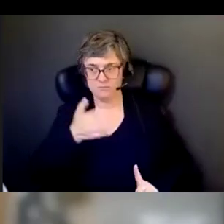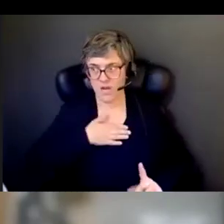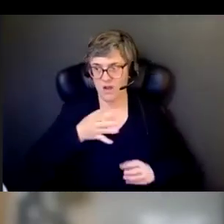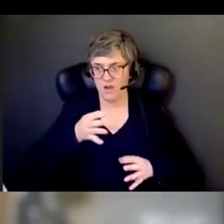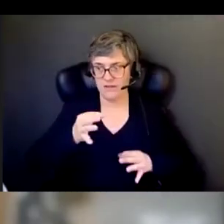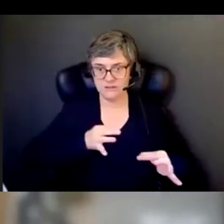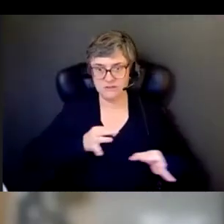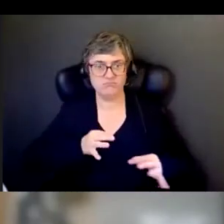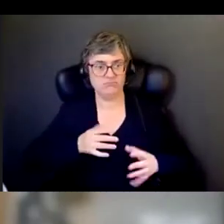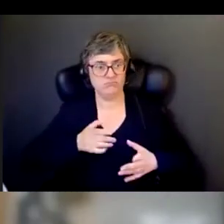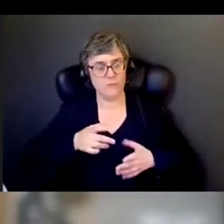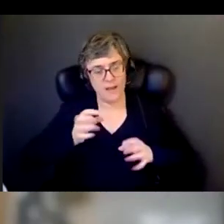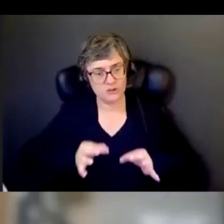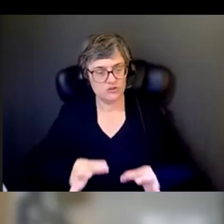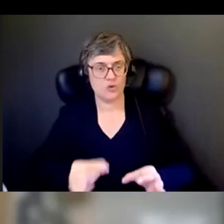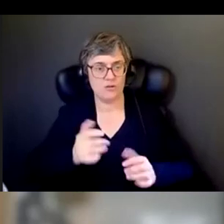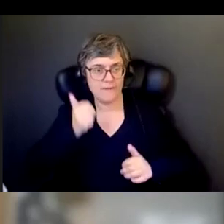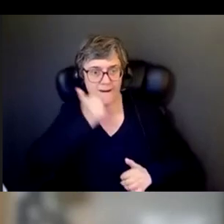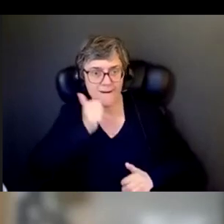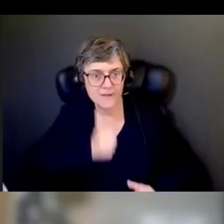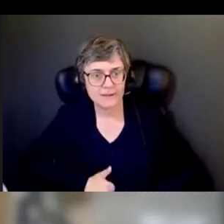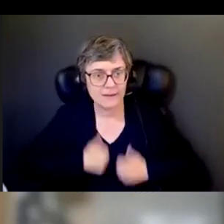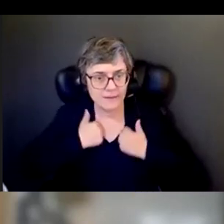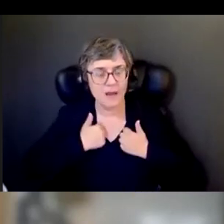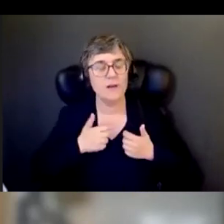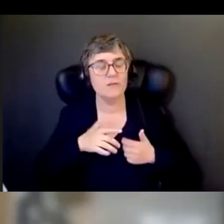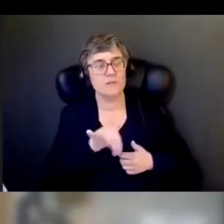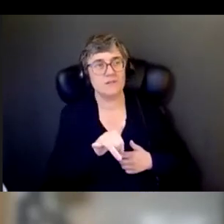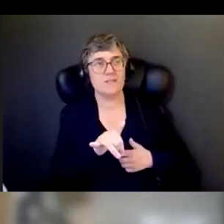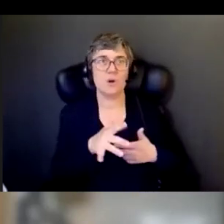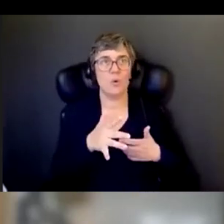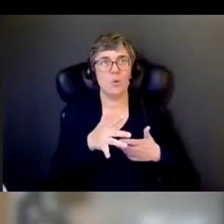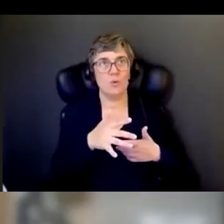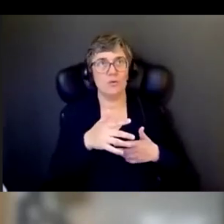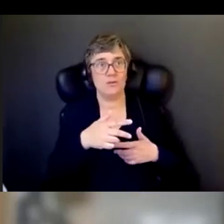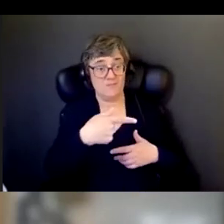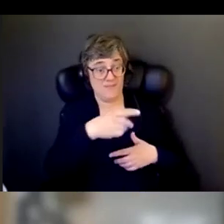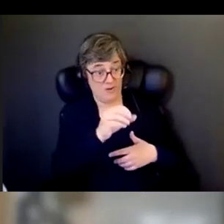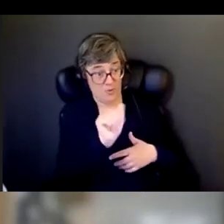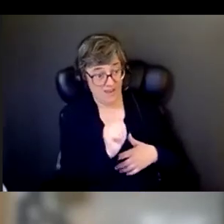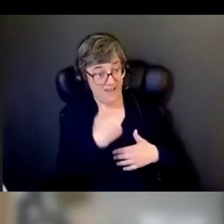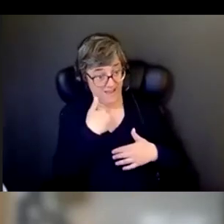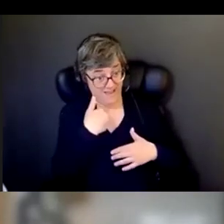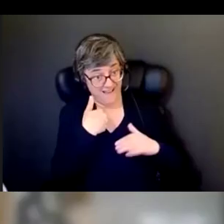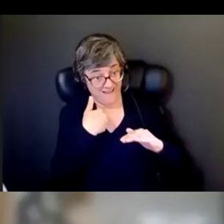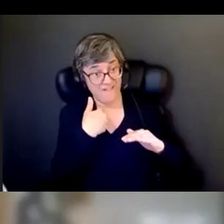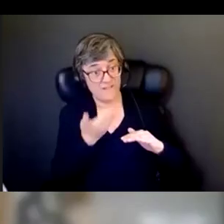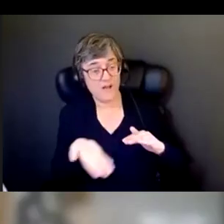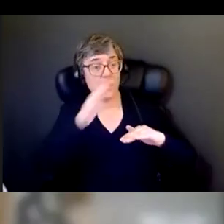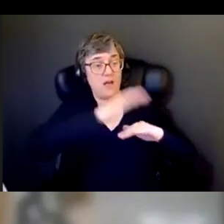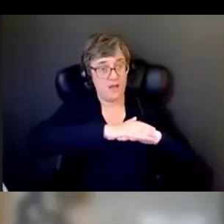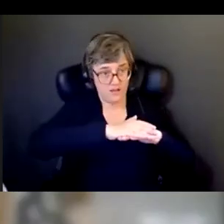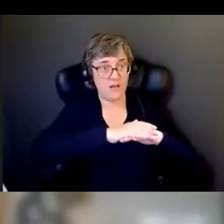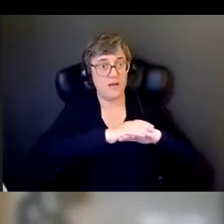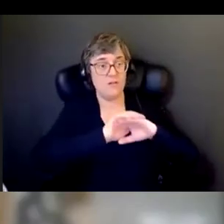daily life. So coercive control then operates on top of a legal structure that has already constrained